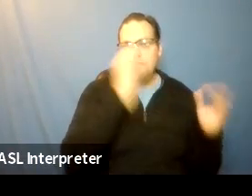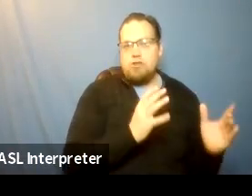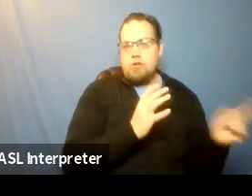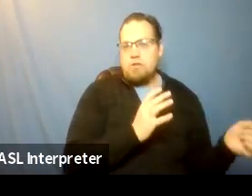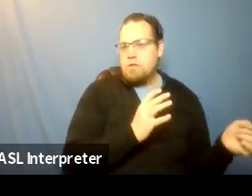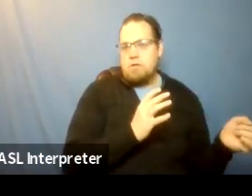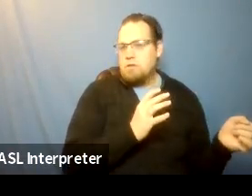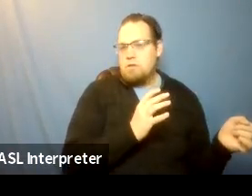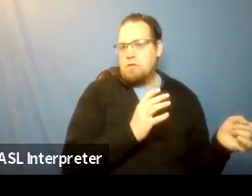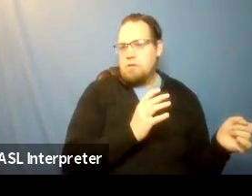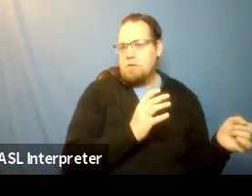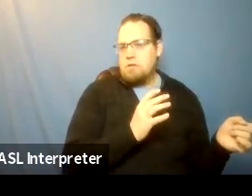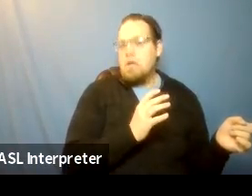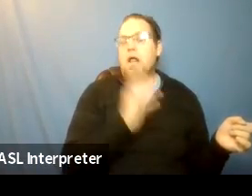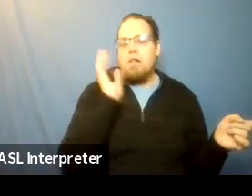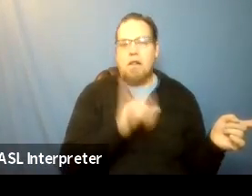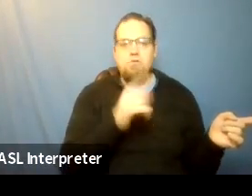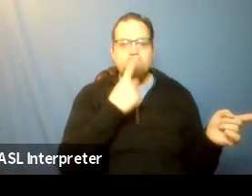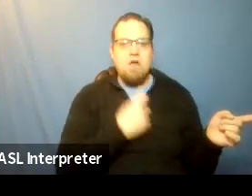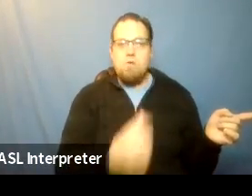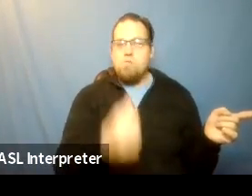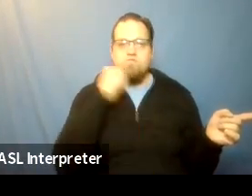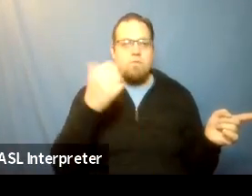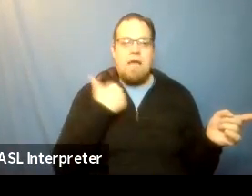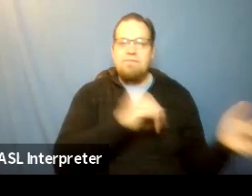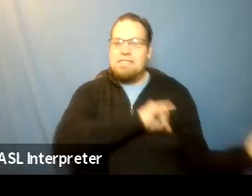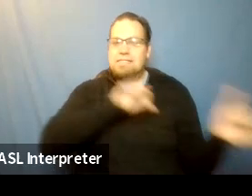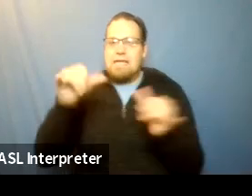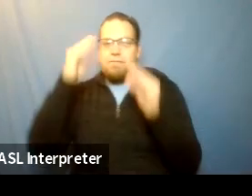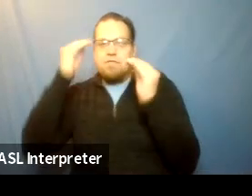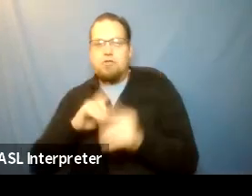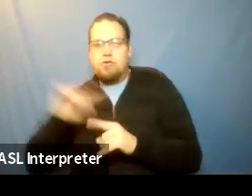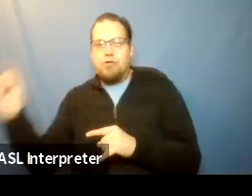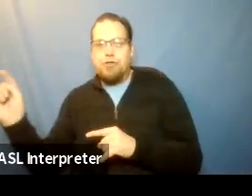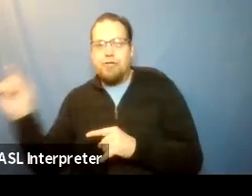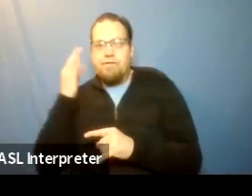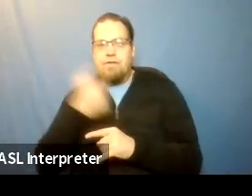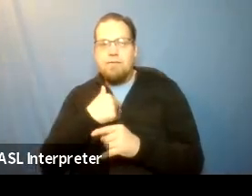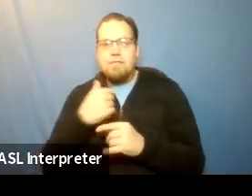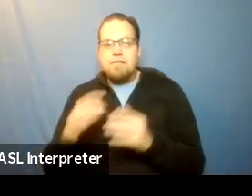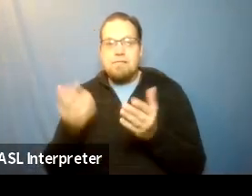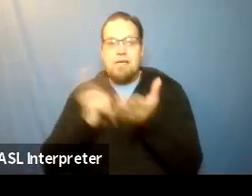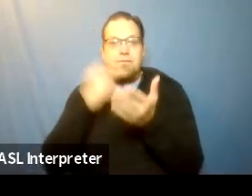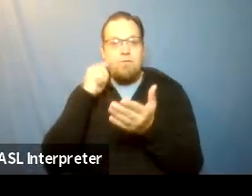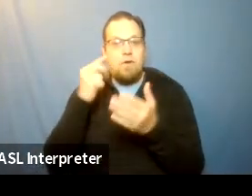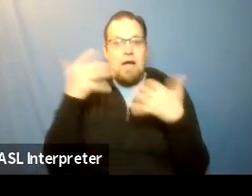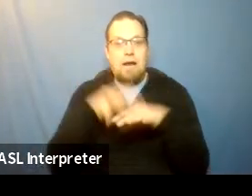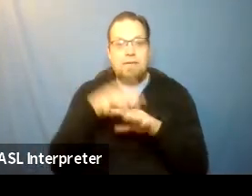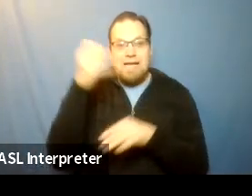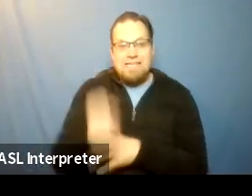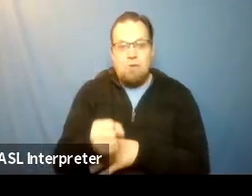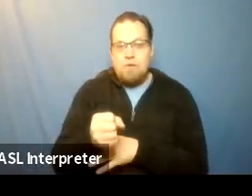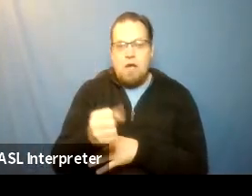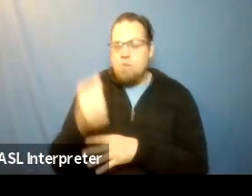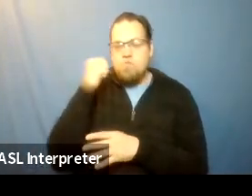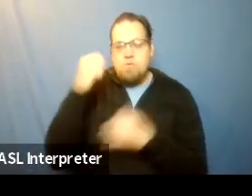won't so that's why that piece there is in red. You're not going to have the same teacher. That if I was signed up to be hybrid learning at South, I'm not going to have the